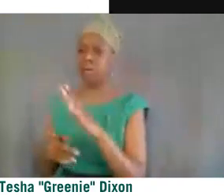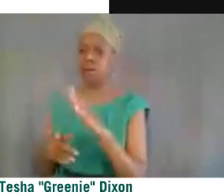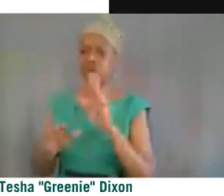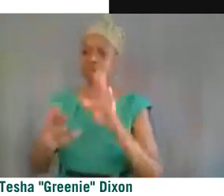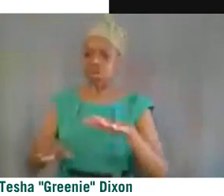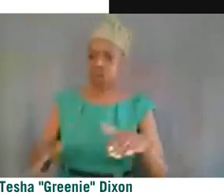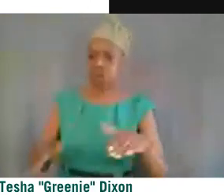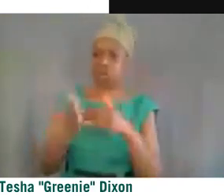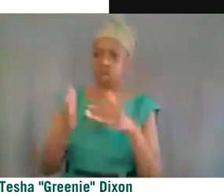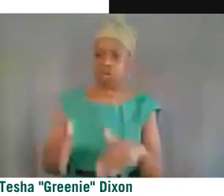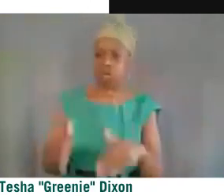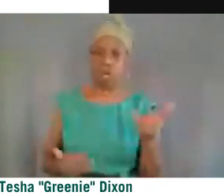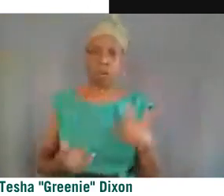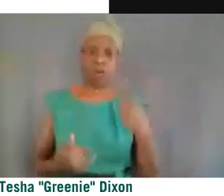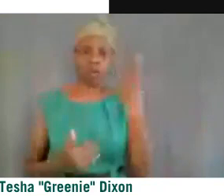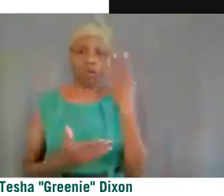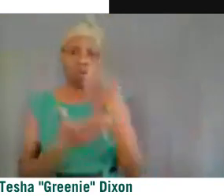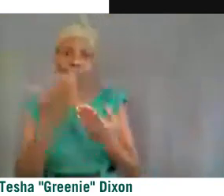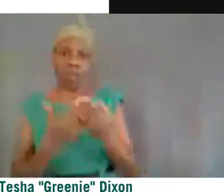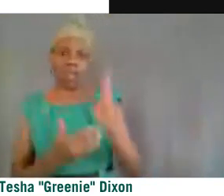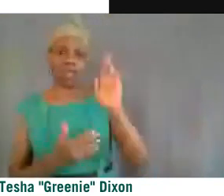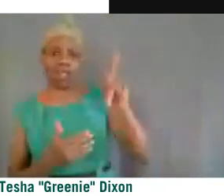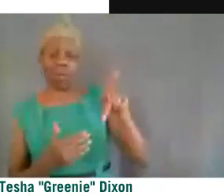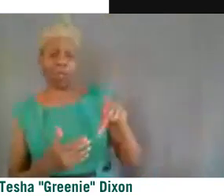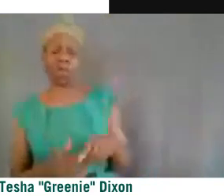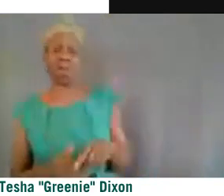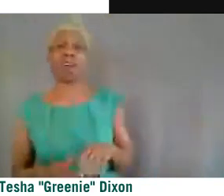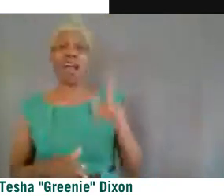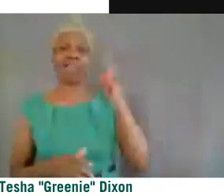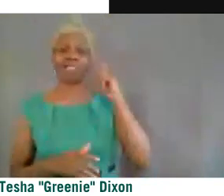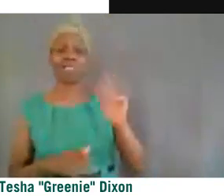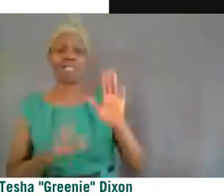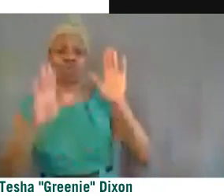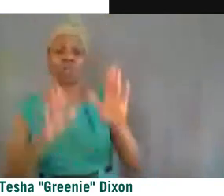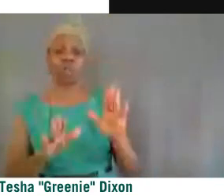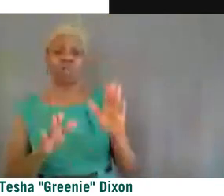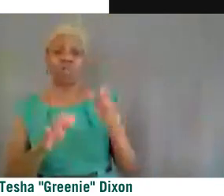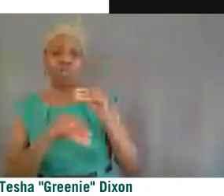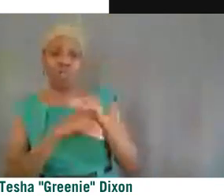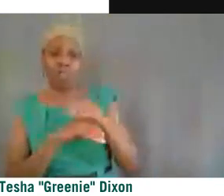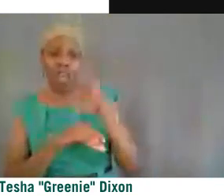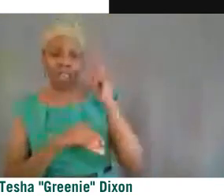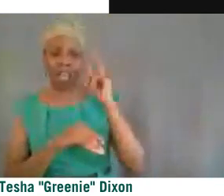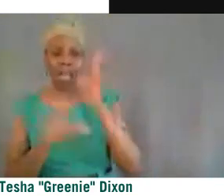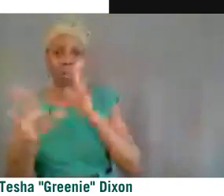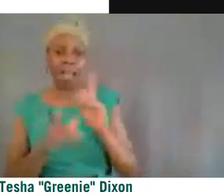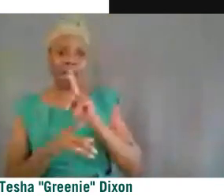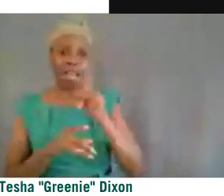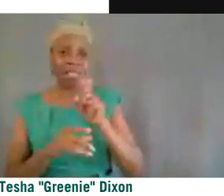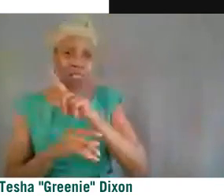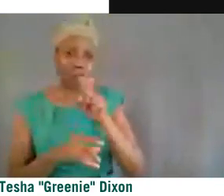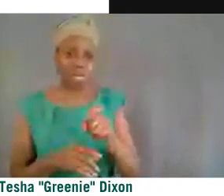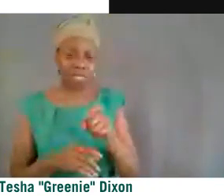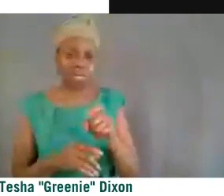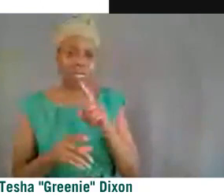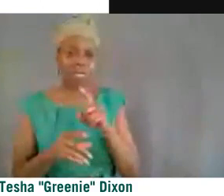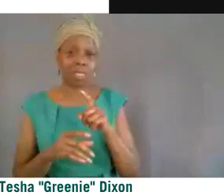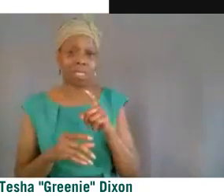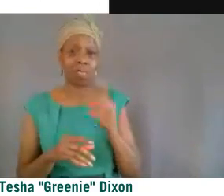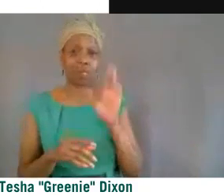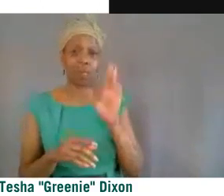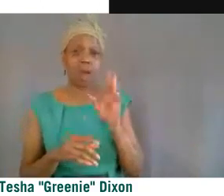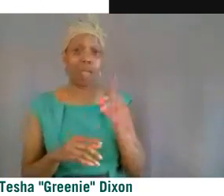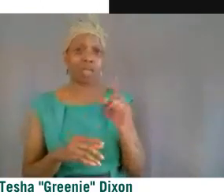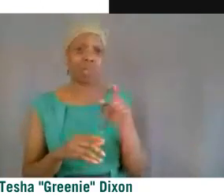up. Oh, I think that's wonderful advice. And I think I was just going to ask you a question, Dr. Rosenberg, because Dr. Norris, you actually used a